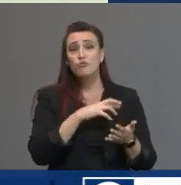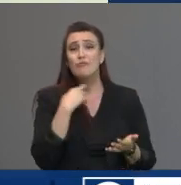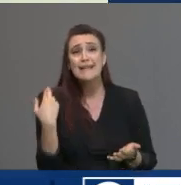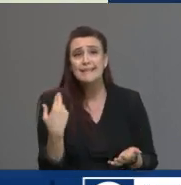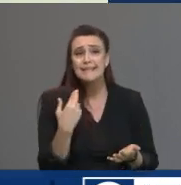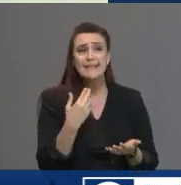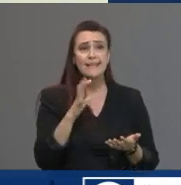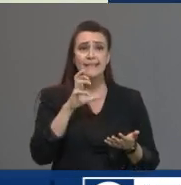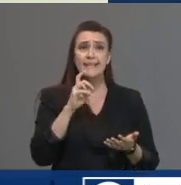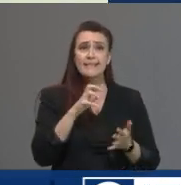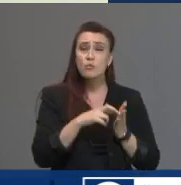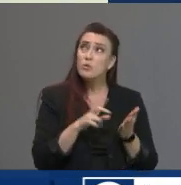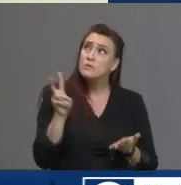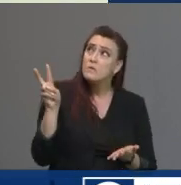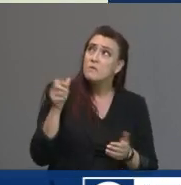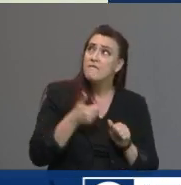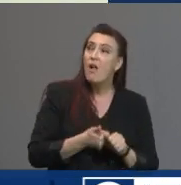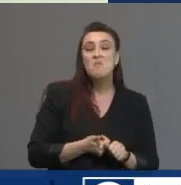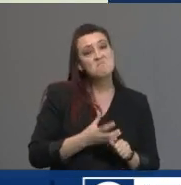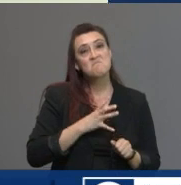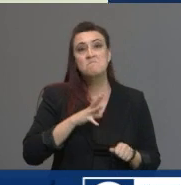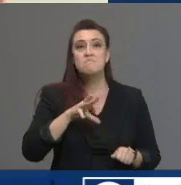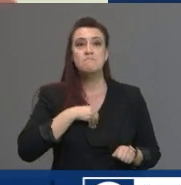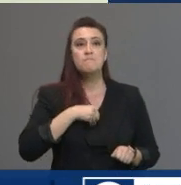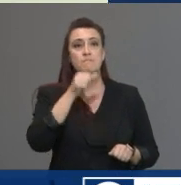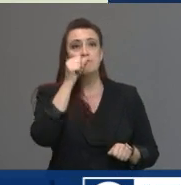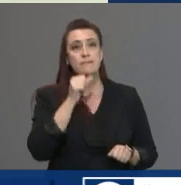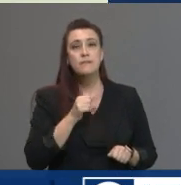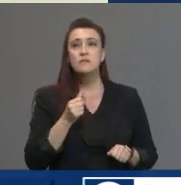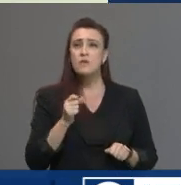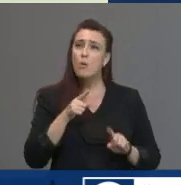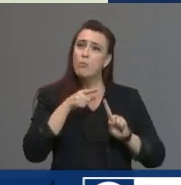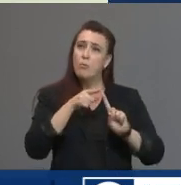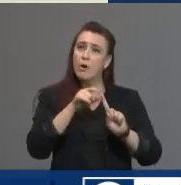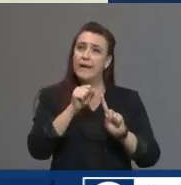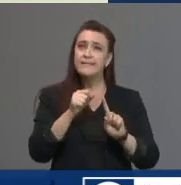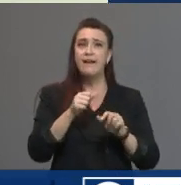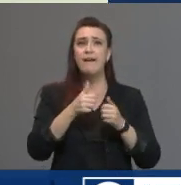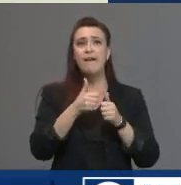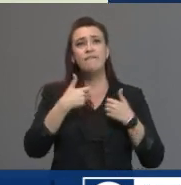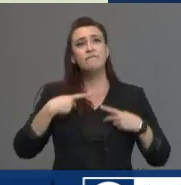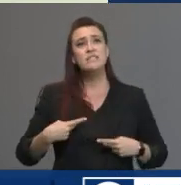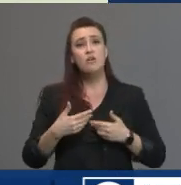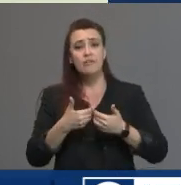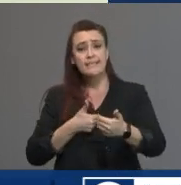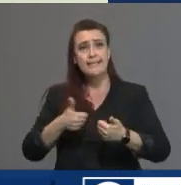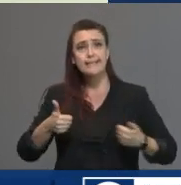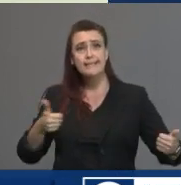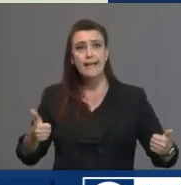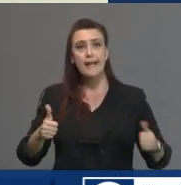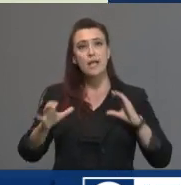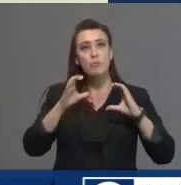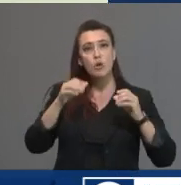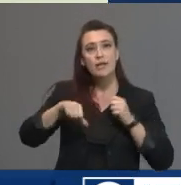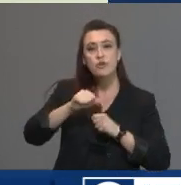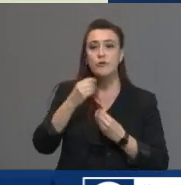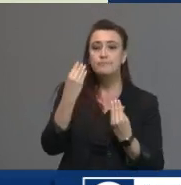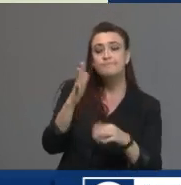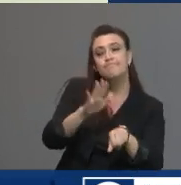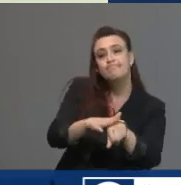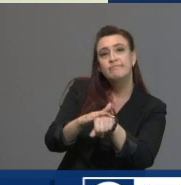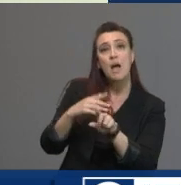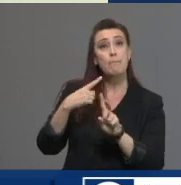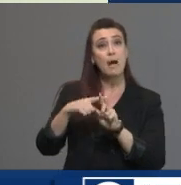the CDC guidelines. And I think this idea of physical distancing, of people communicating with each other, that